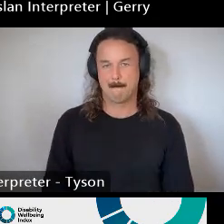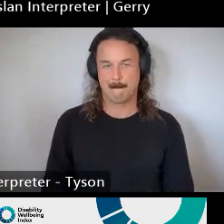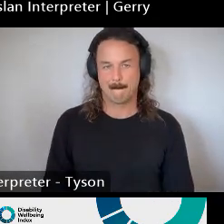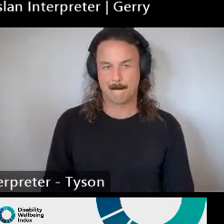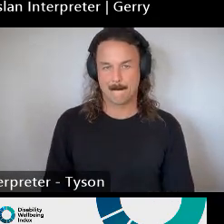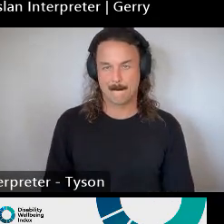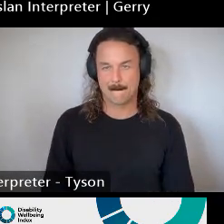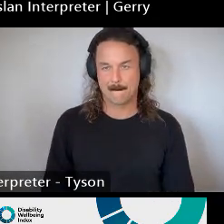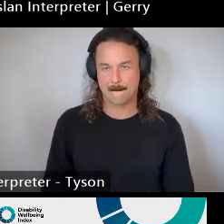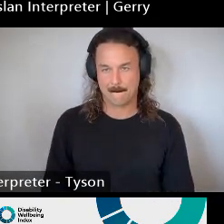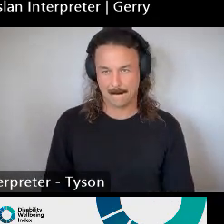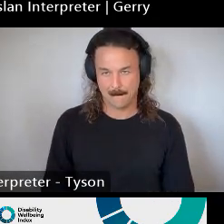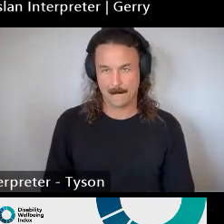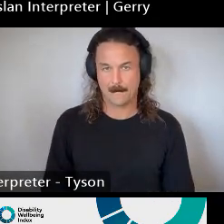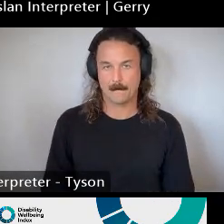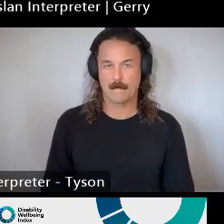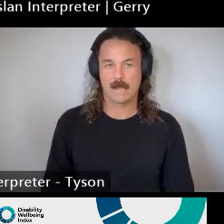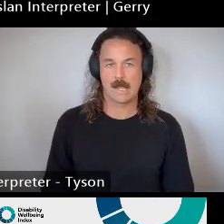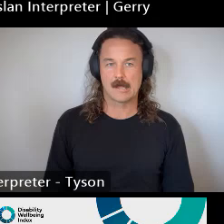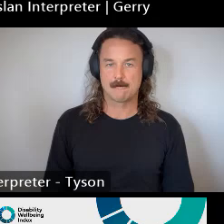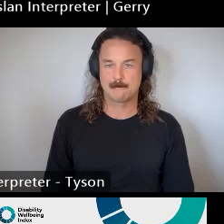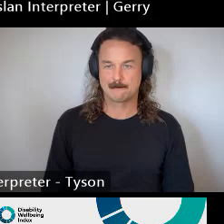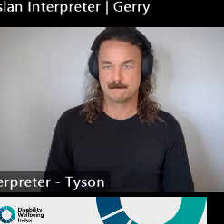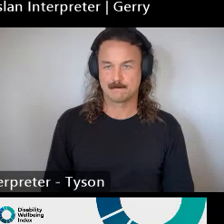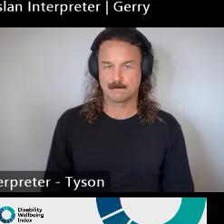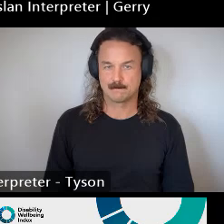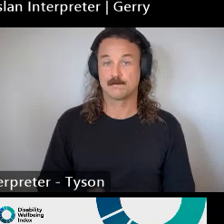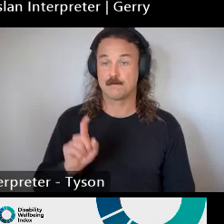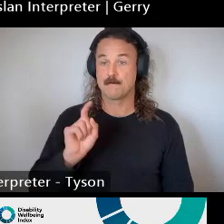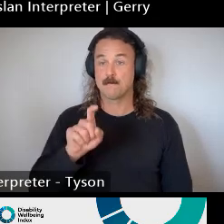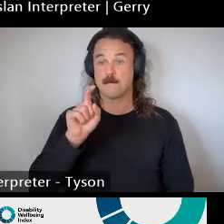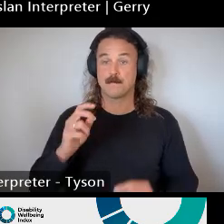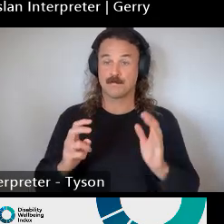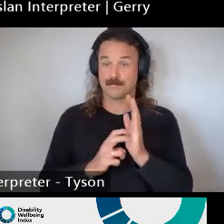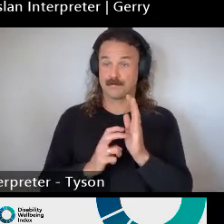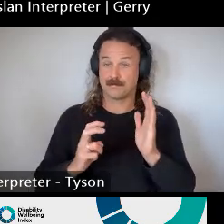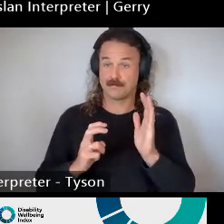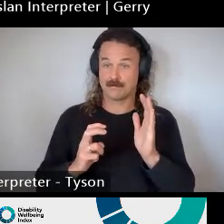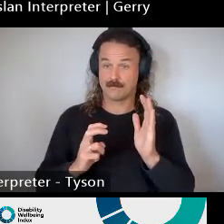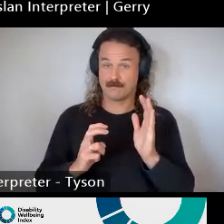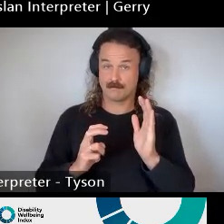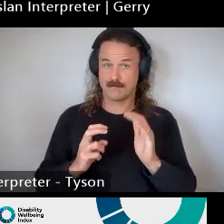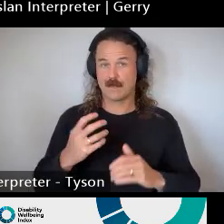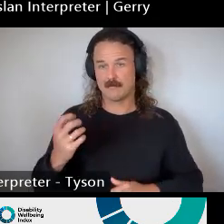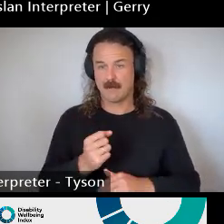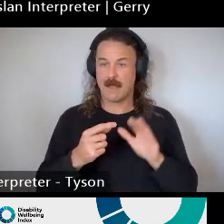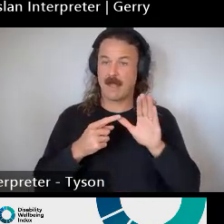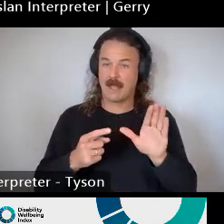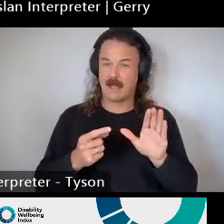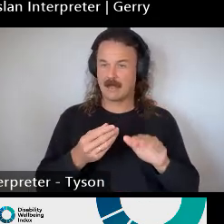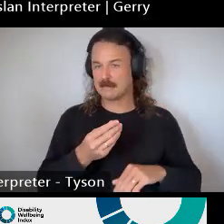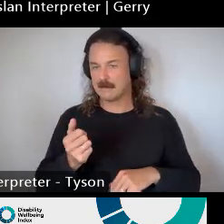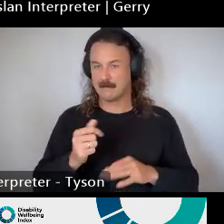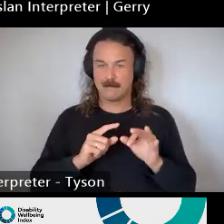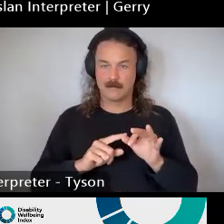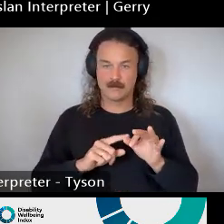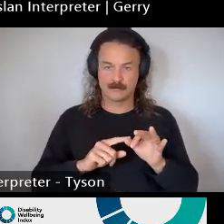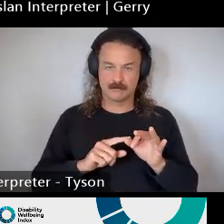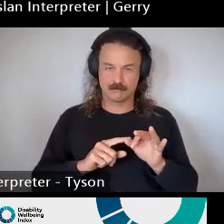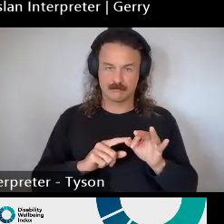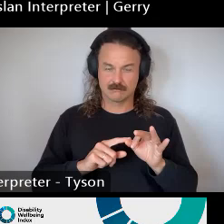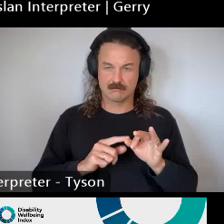a bit further? Okay. So when you click on the register tab, you need to answer some questions if you want to access DWI